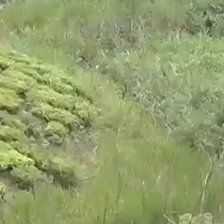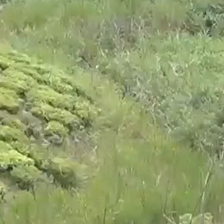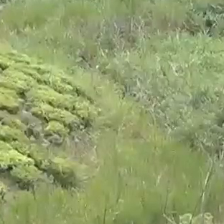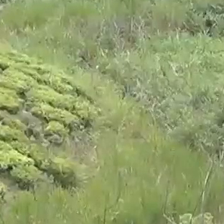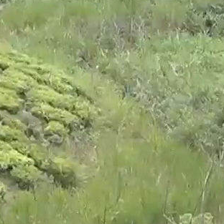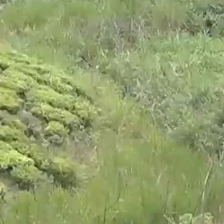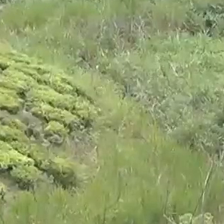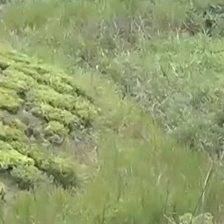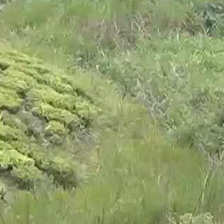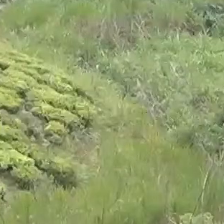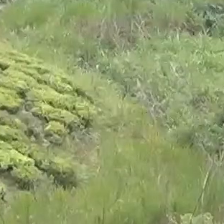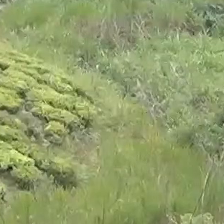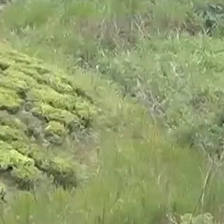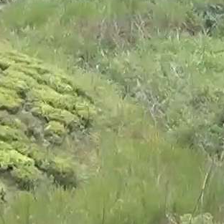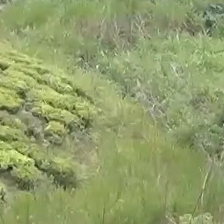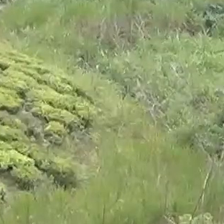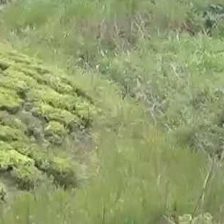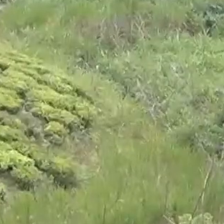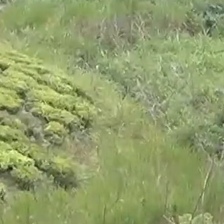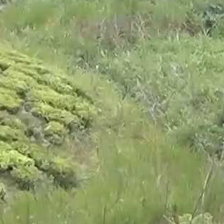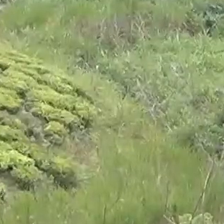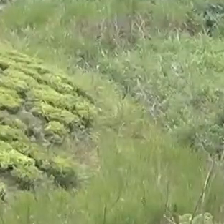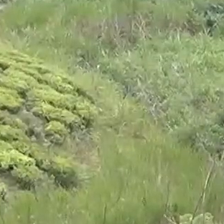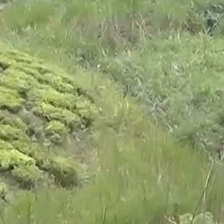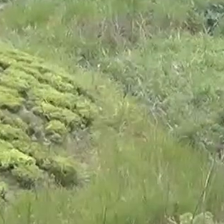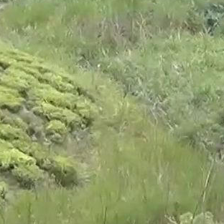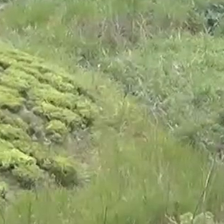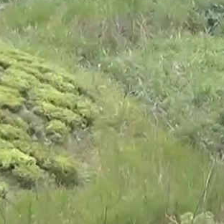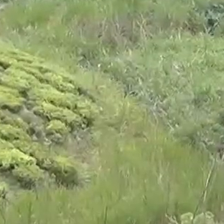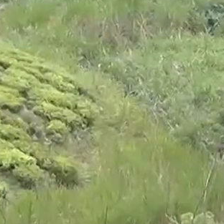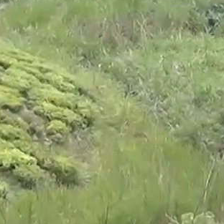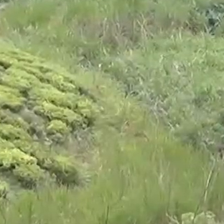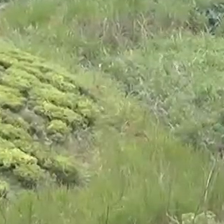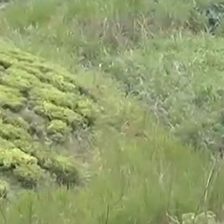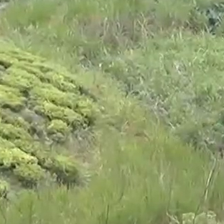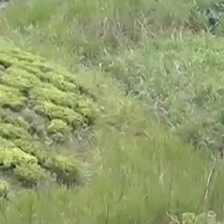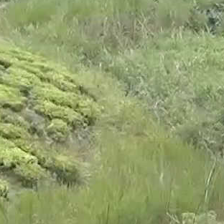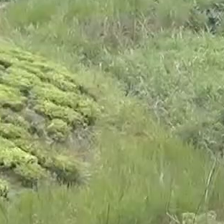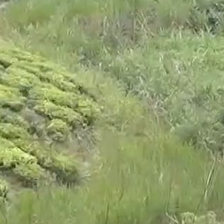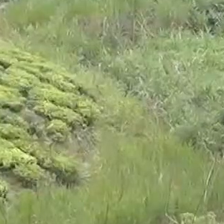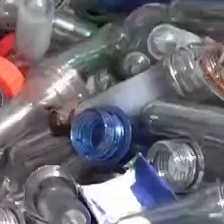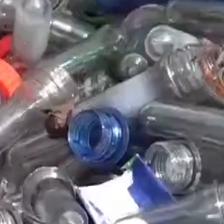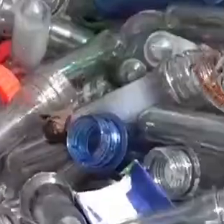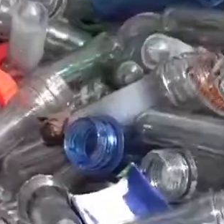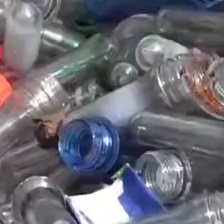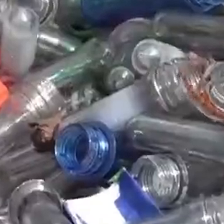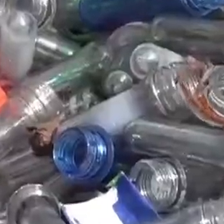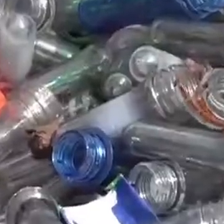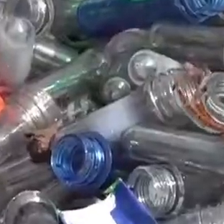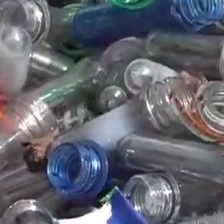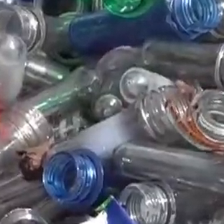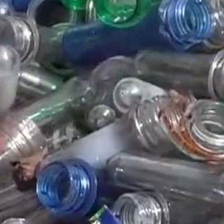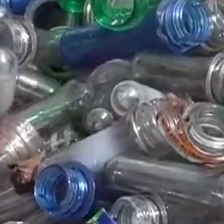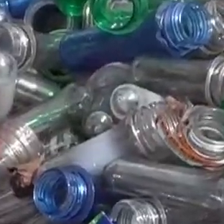On EarthCheck, we share the challenges, the solutions, and the hope.